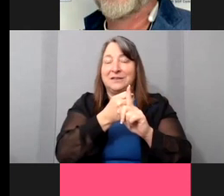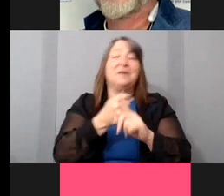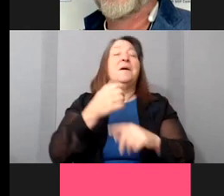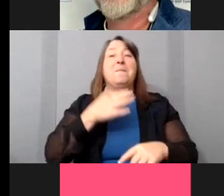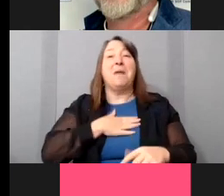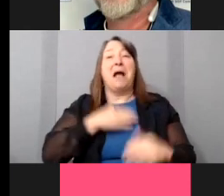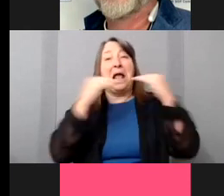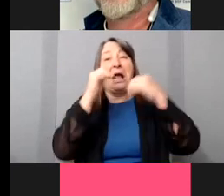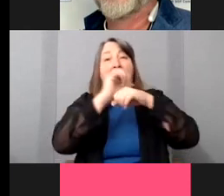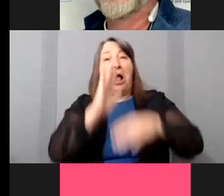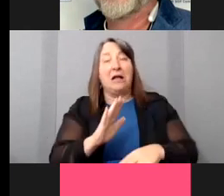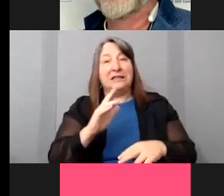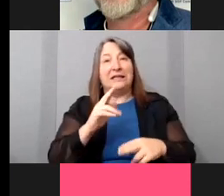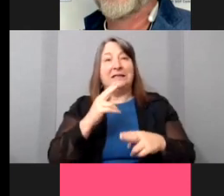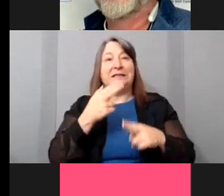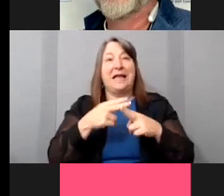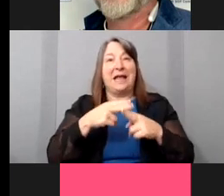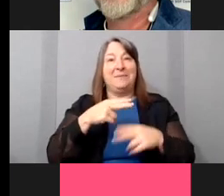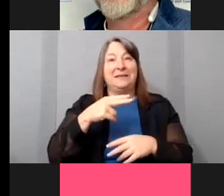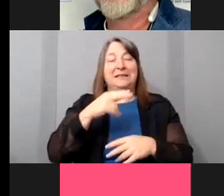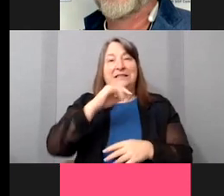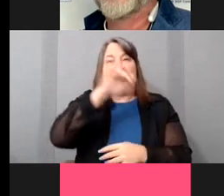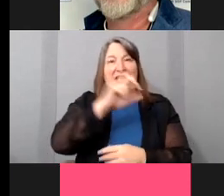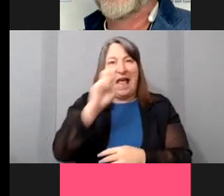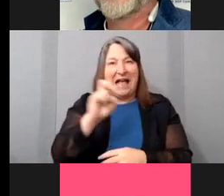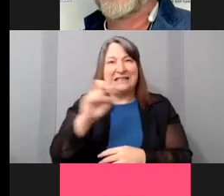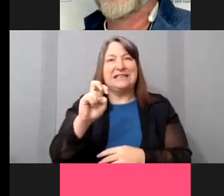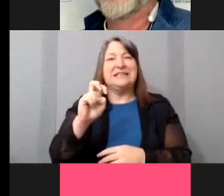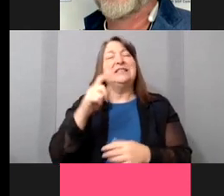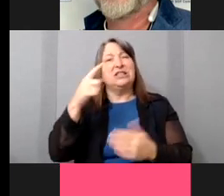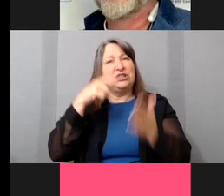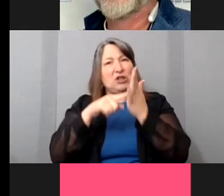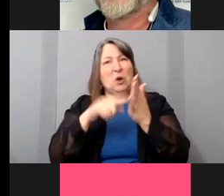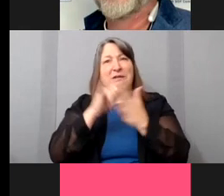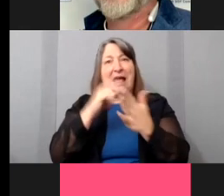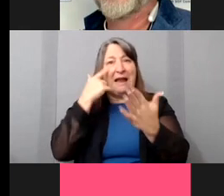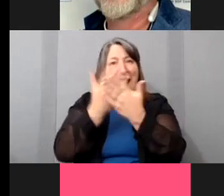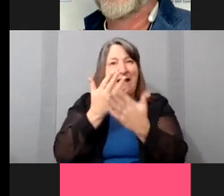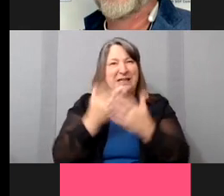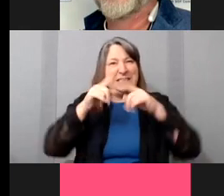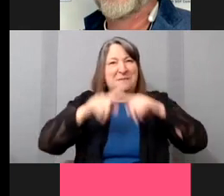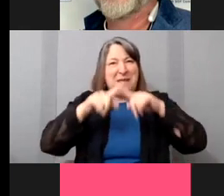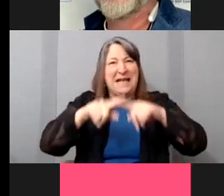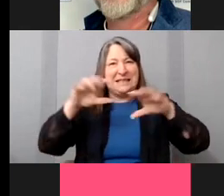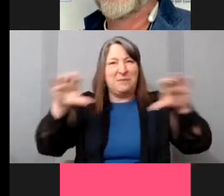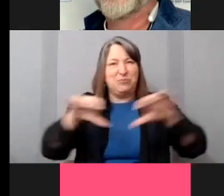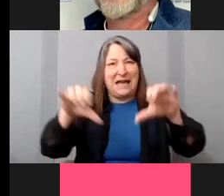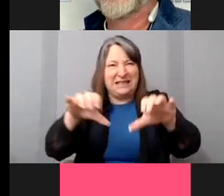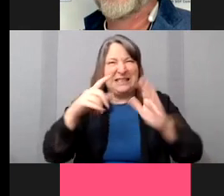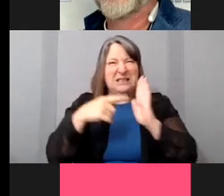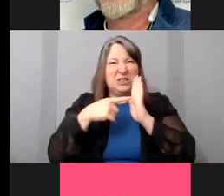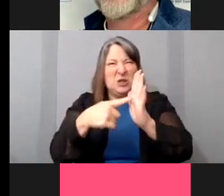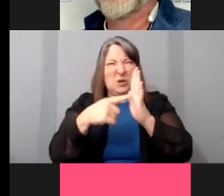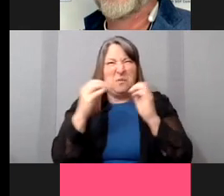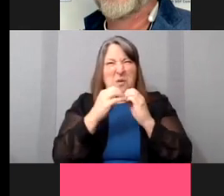that the more programs adhere to certain evidence-based practices, and we'll talk about what those are in a minute, it really did